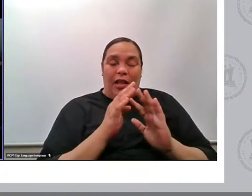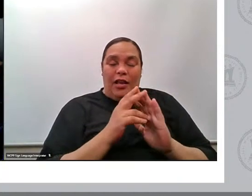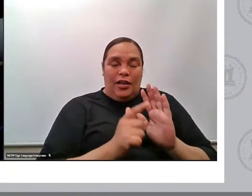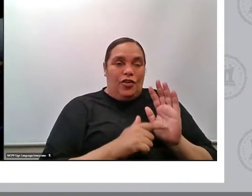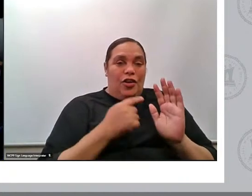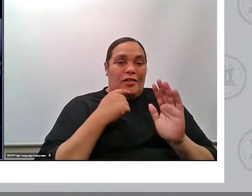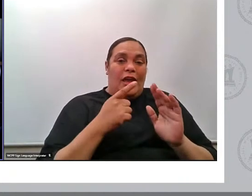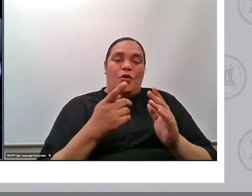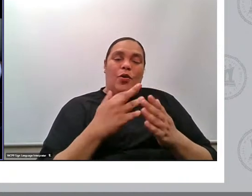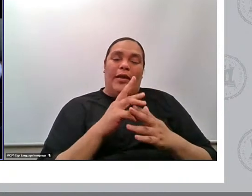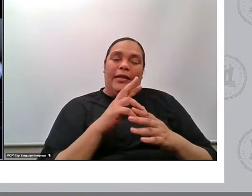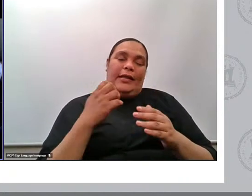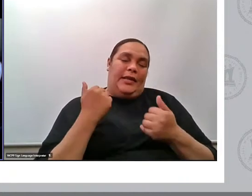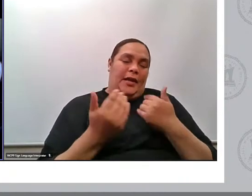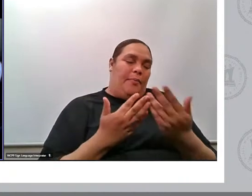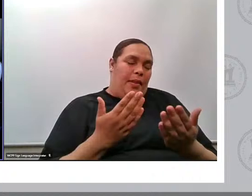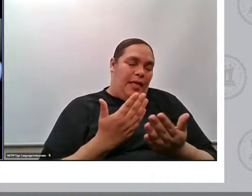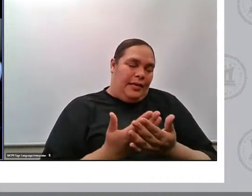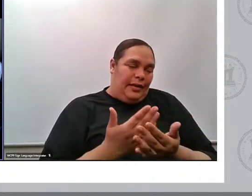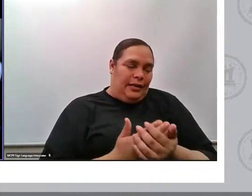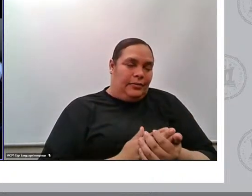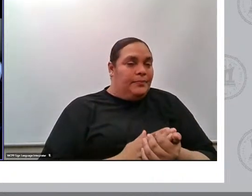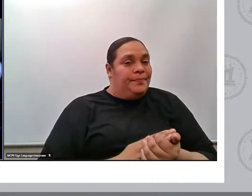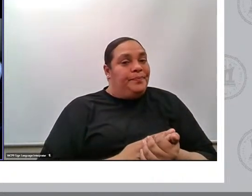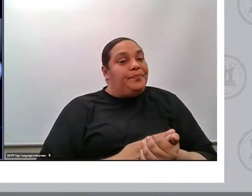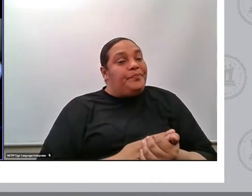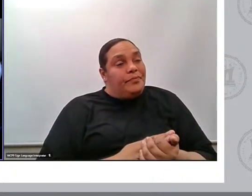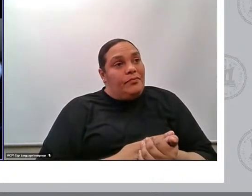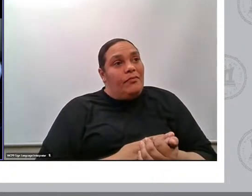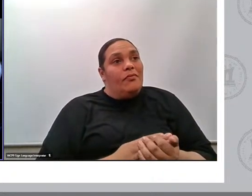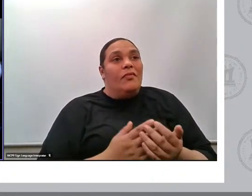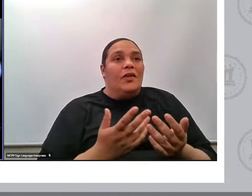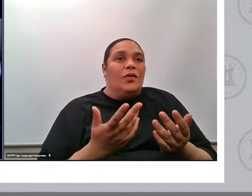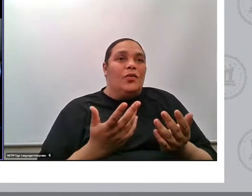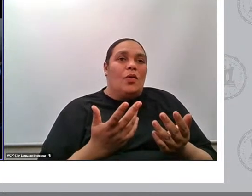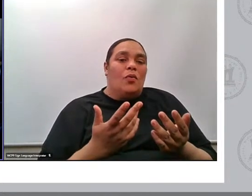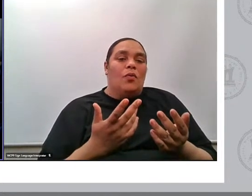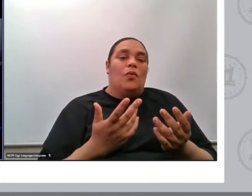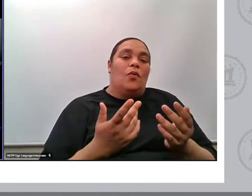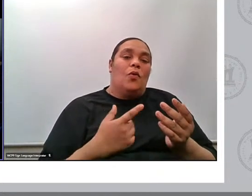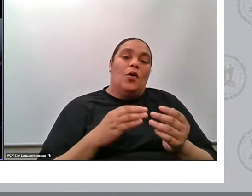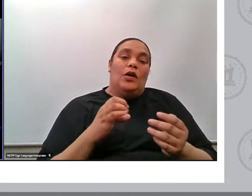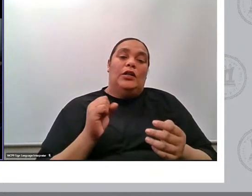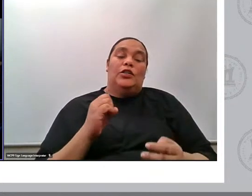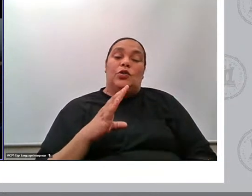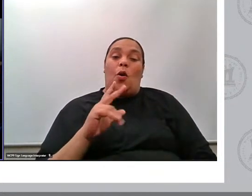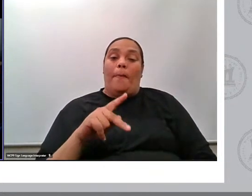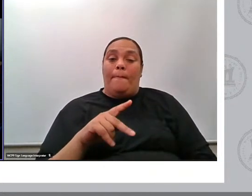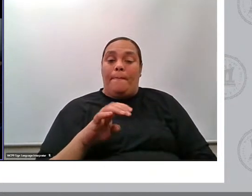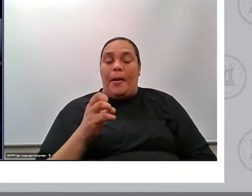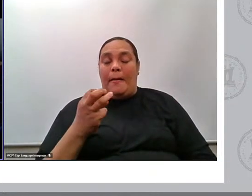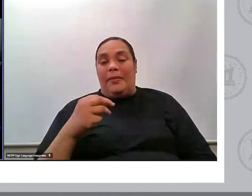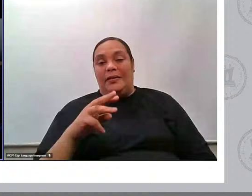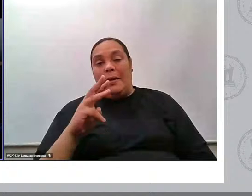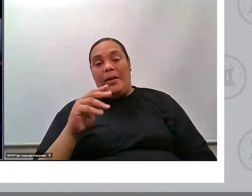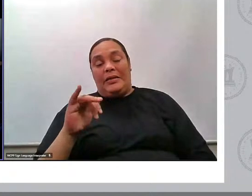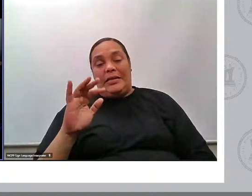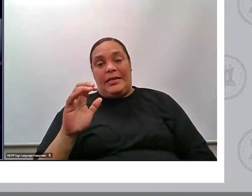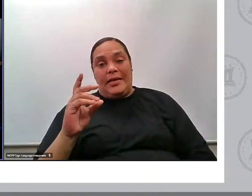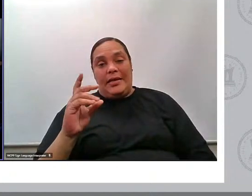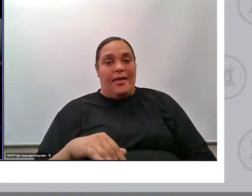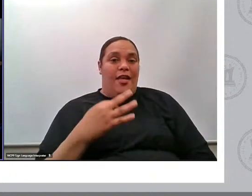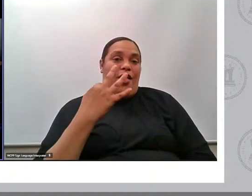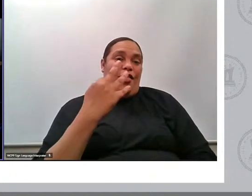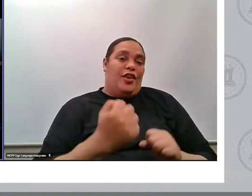reapplying. Okay, so in terms of the scope, Mr. Bassadei is in his first